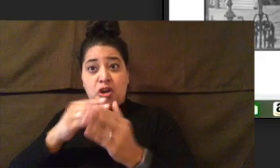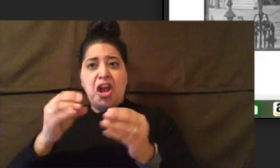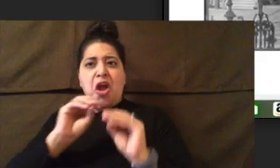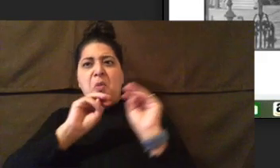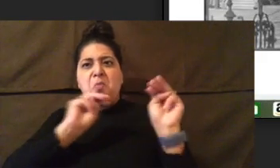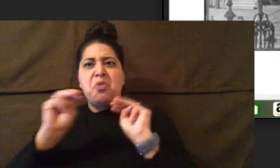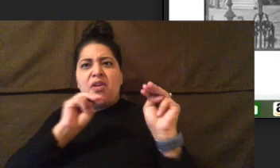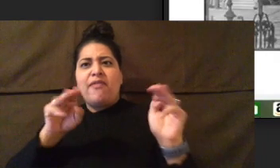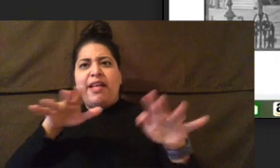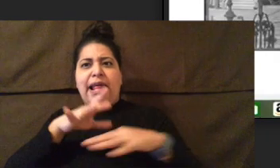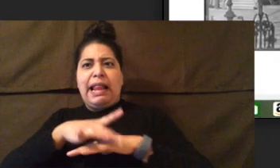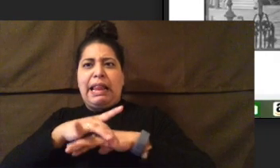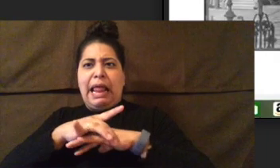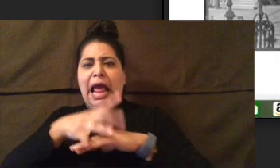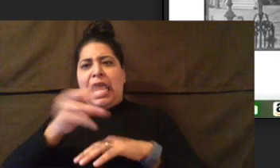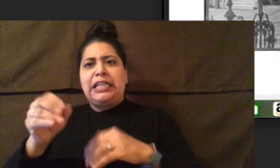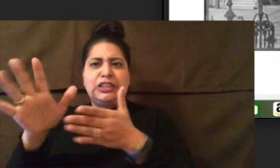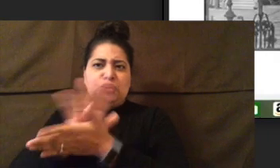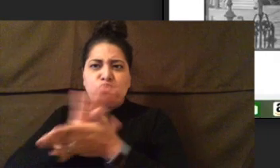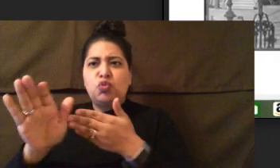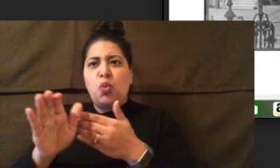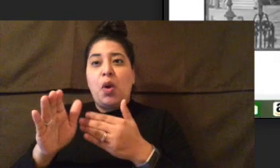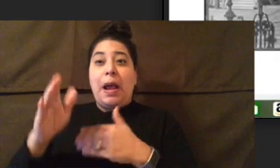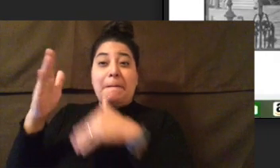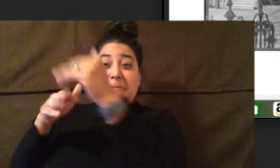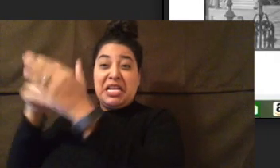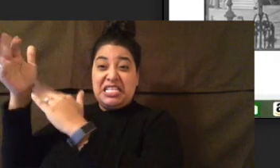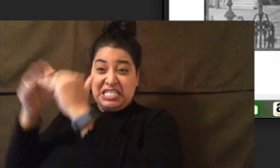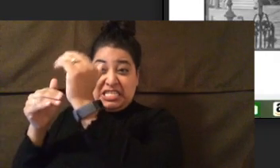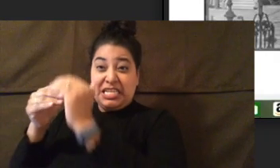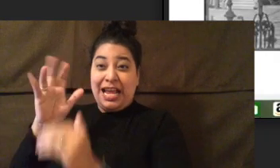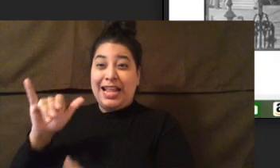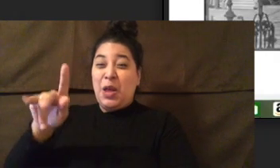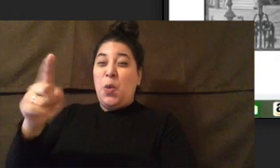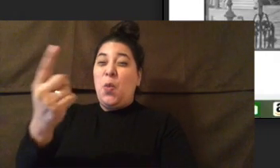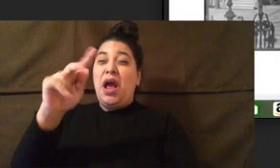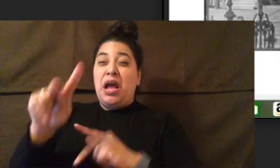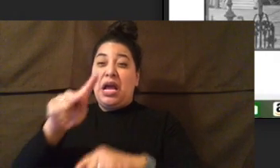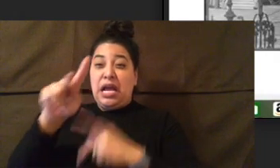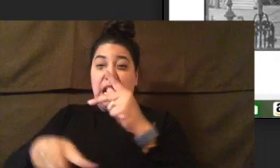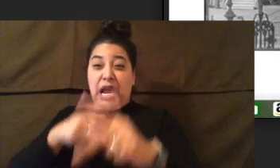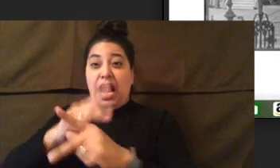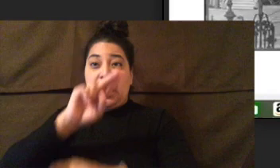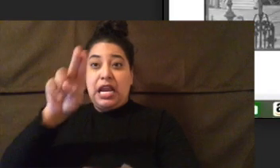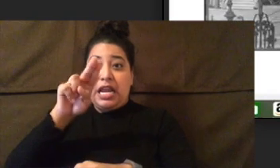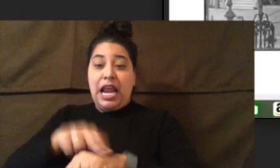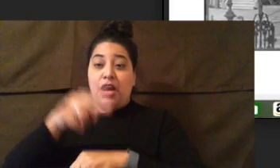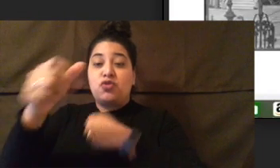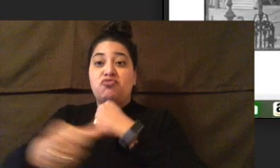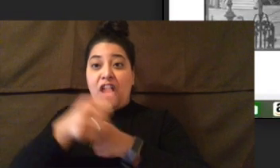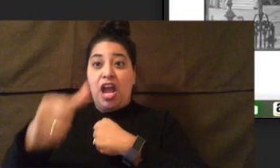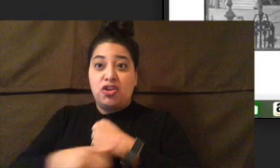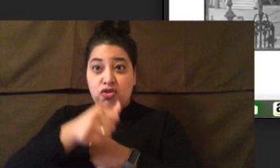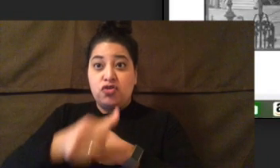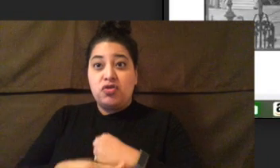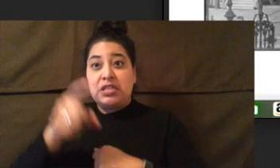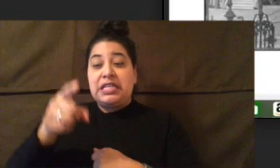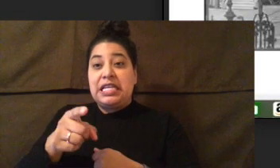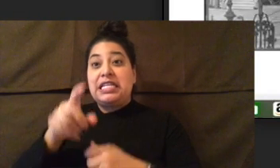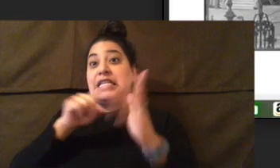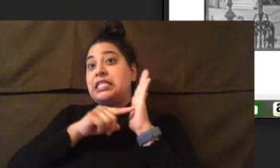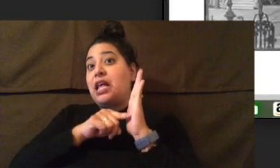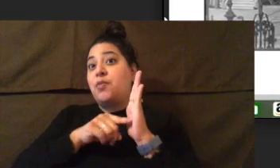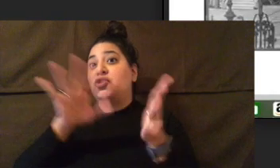communities by moving land and destroying property, and that they're one type of natural hazard. The first picture here is an example